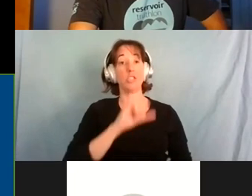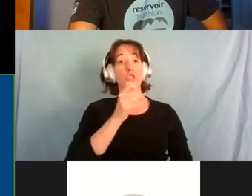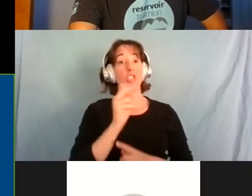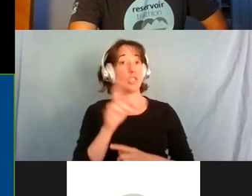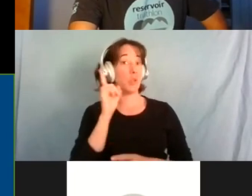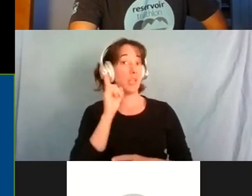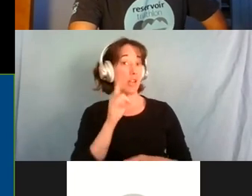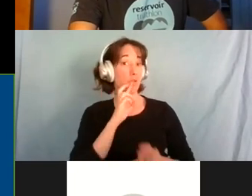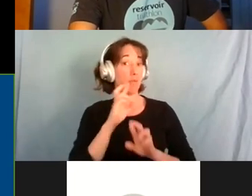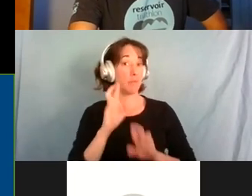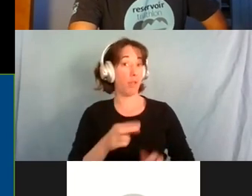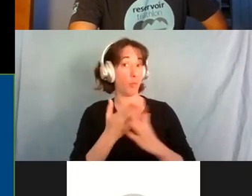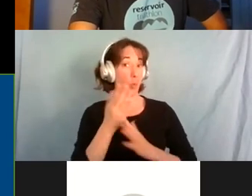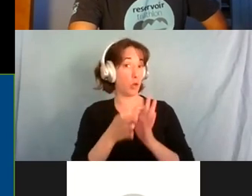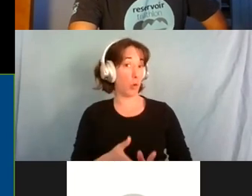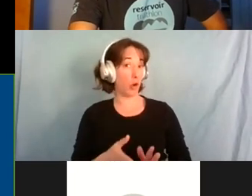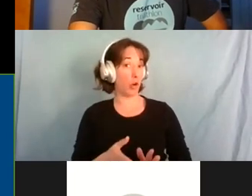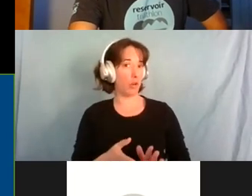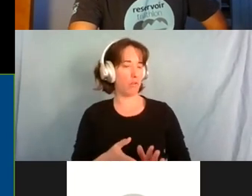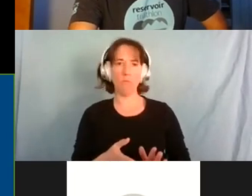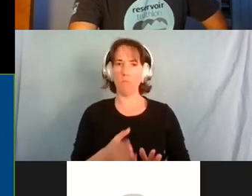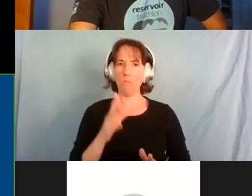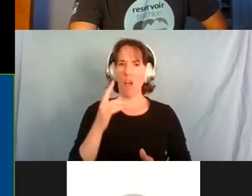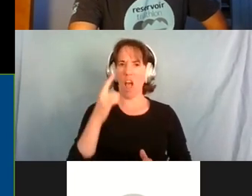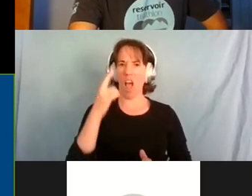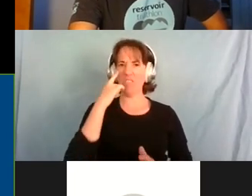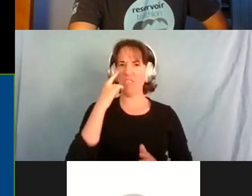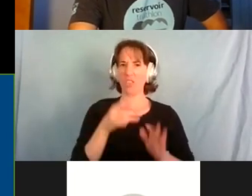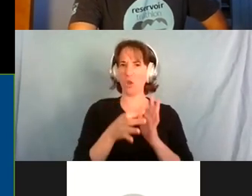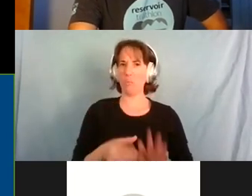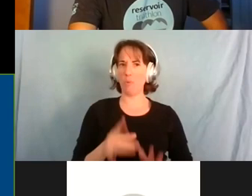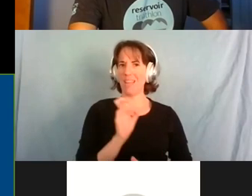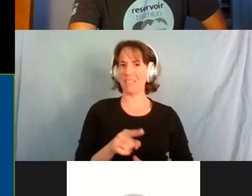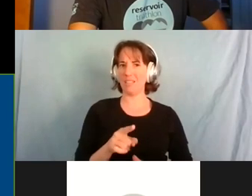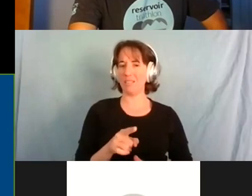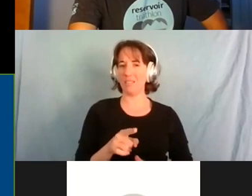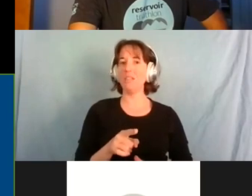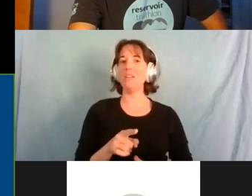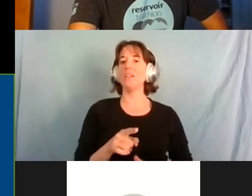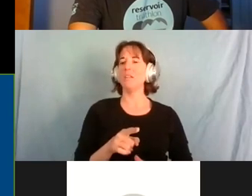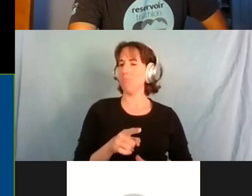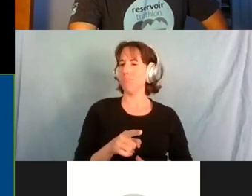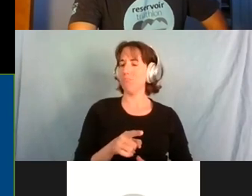so I was trying to answer. Or Vincent was. Did you answer, or was that a question, Vincent? Sorry if I